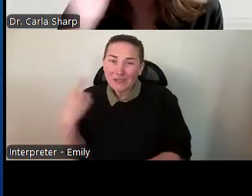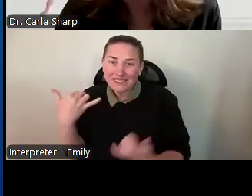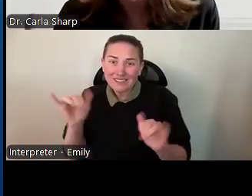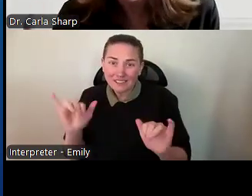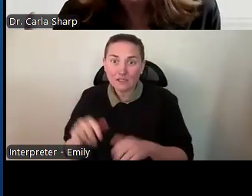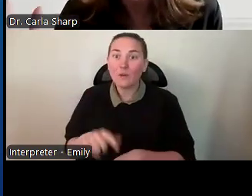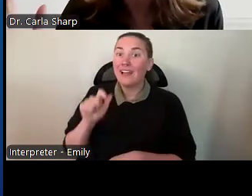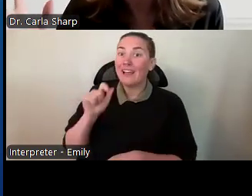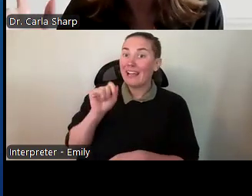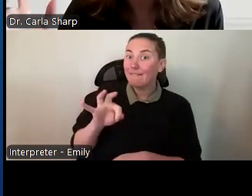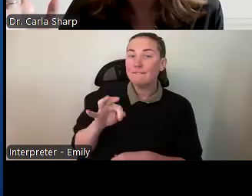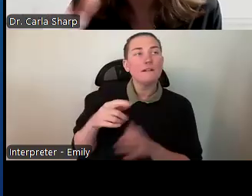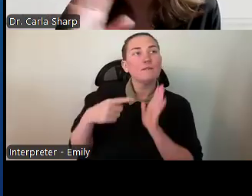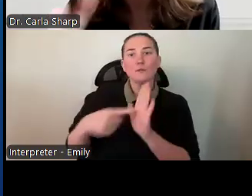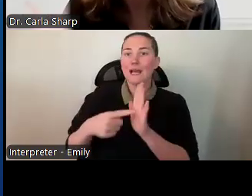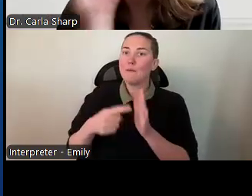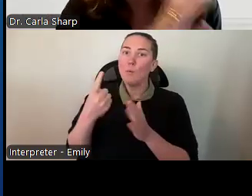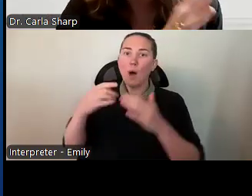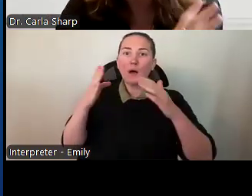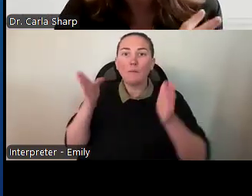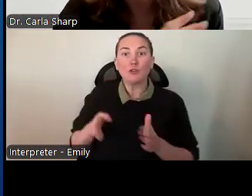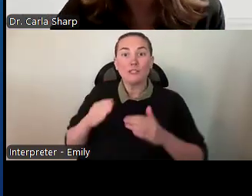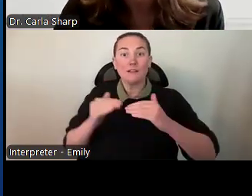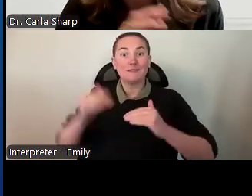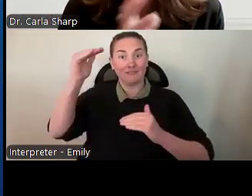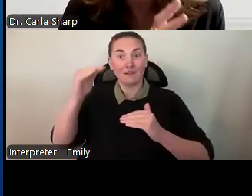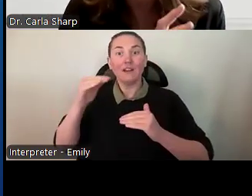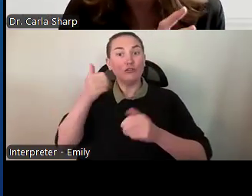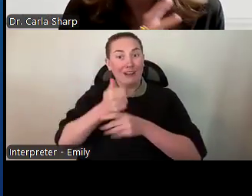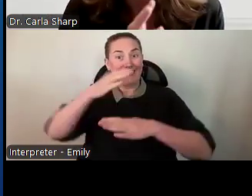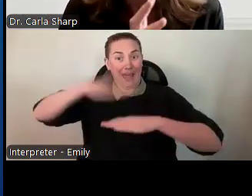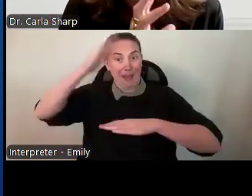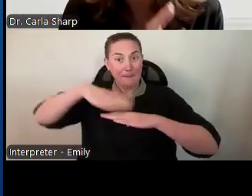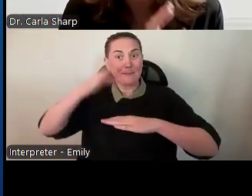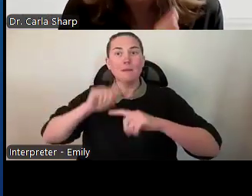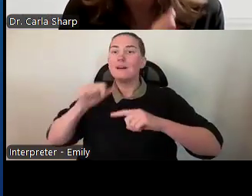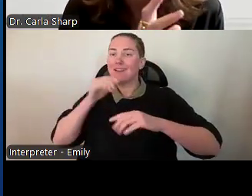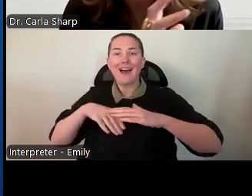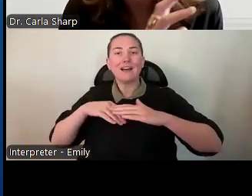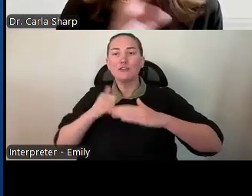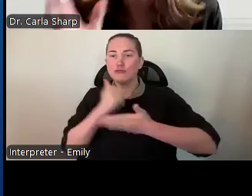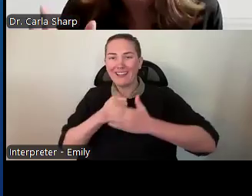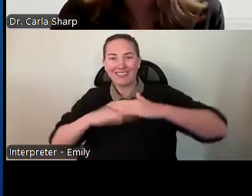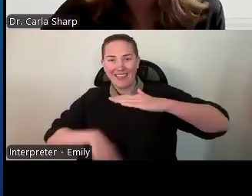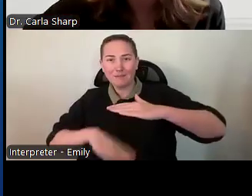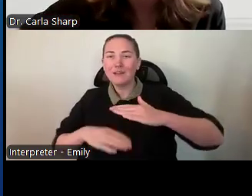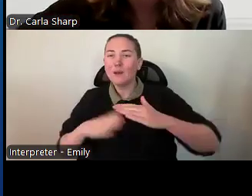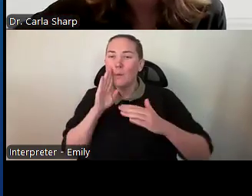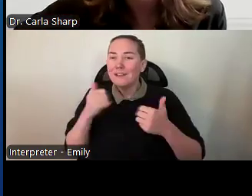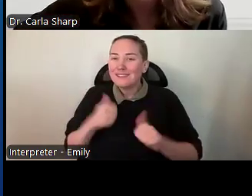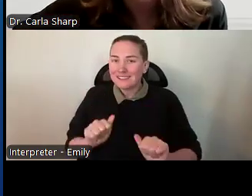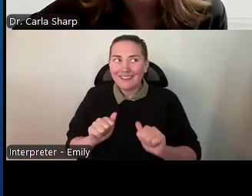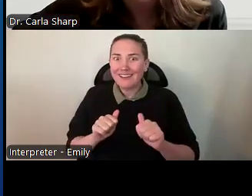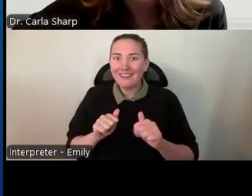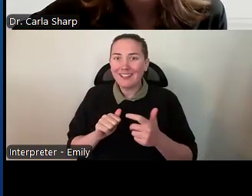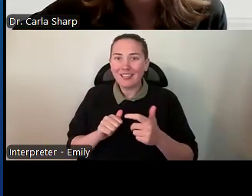a person moves over clinical threshold leaves out a lot of people who are suffering in exactly the same ways as